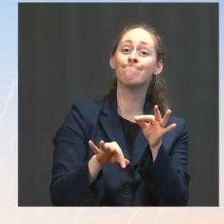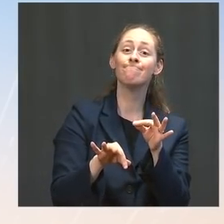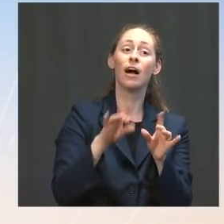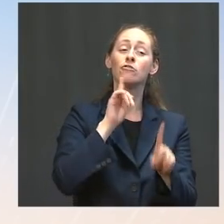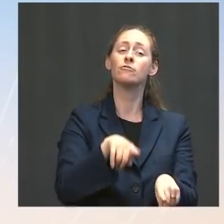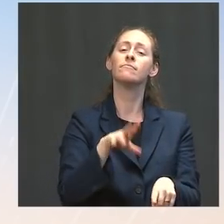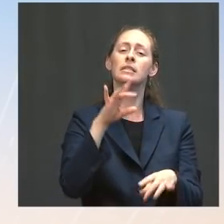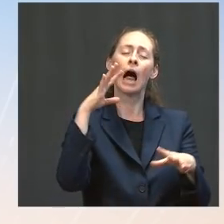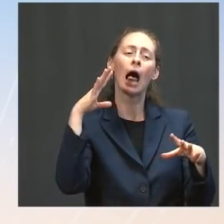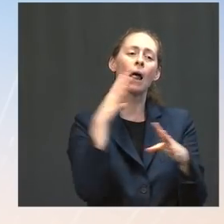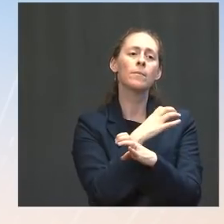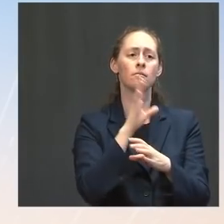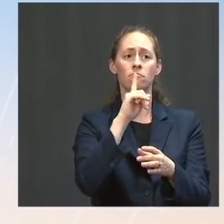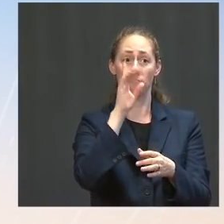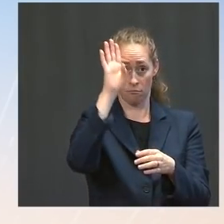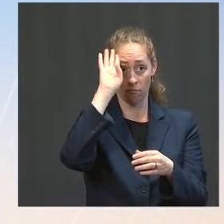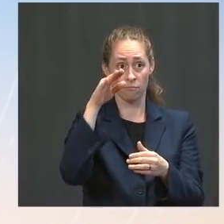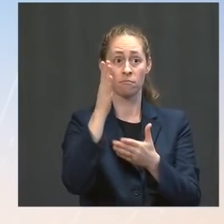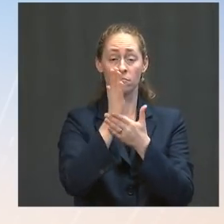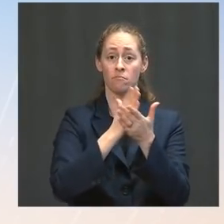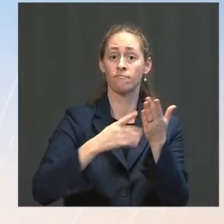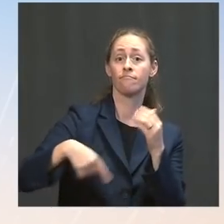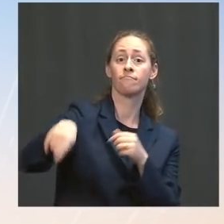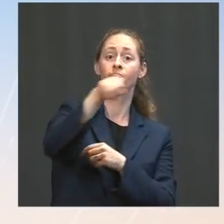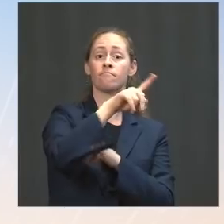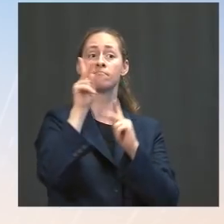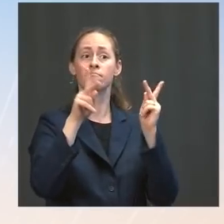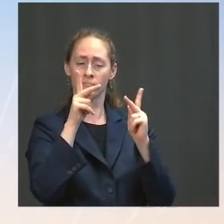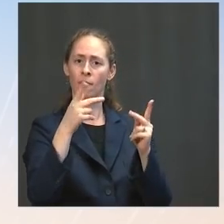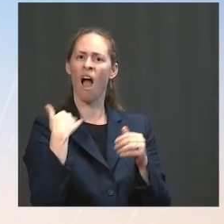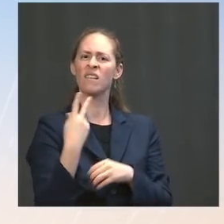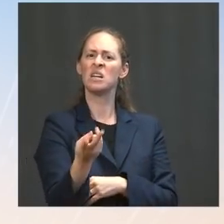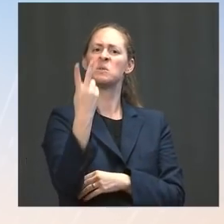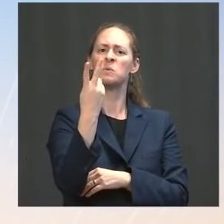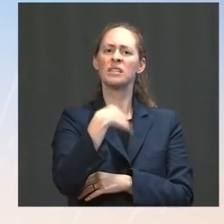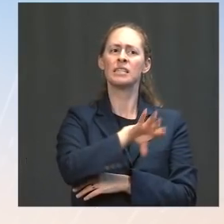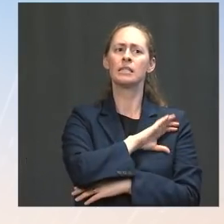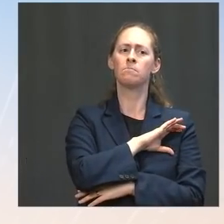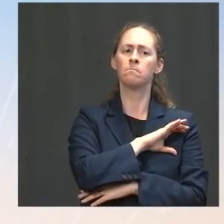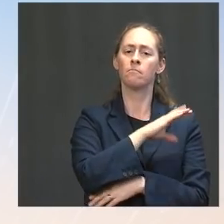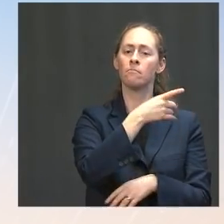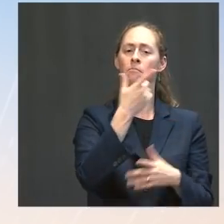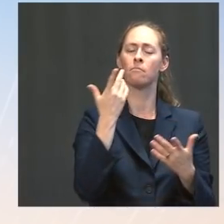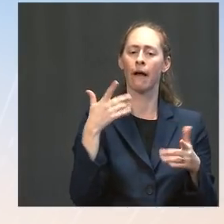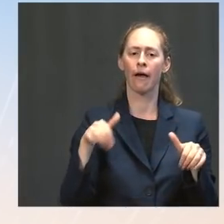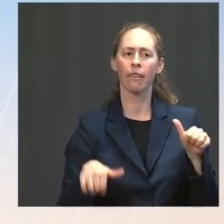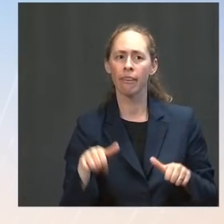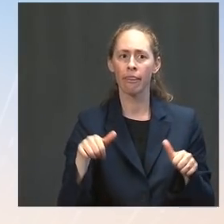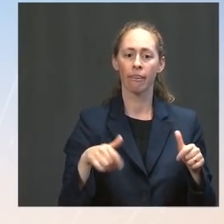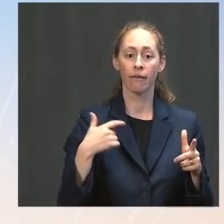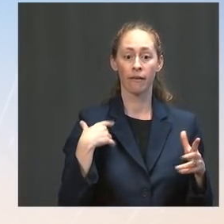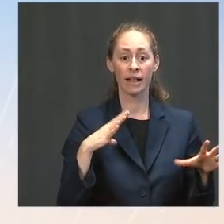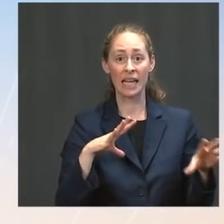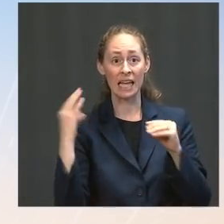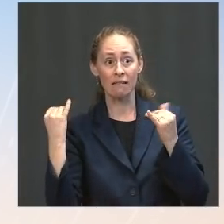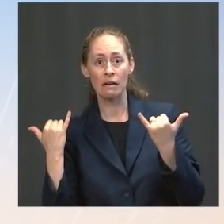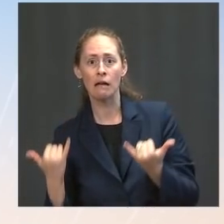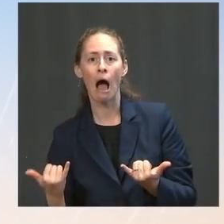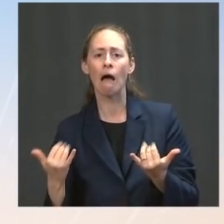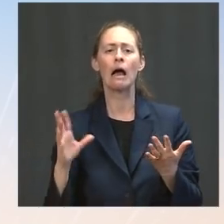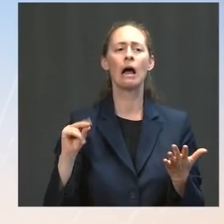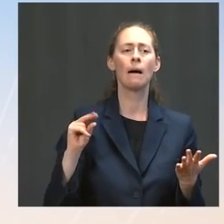would remind you that for quite some time, it was a program that was frozen in March of 2020, and hardly anything was